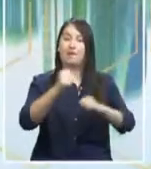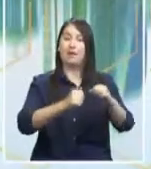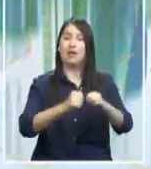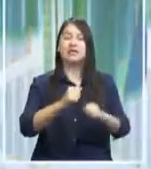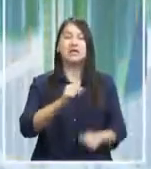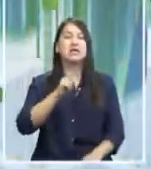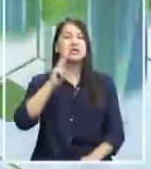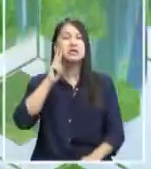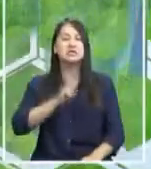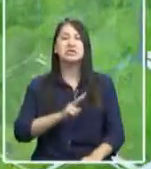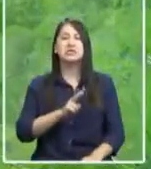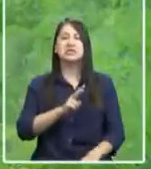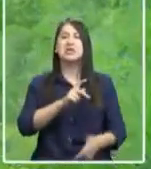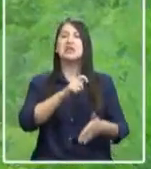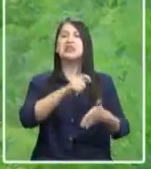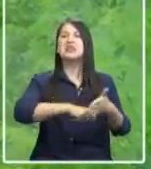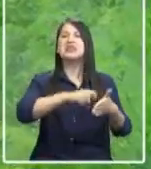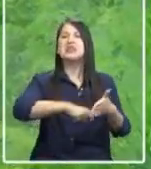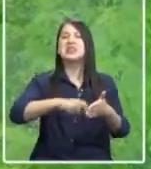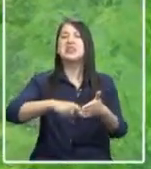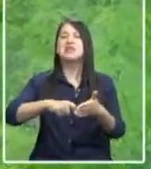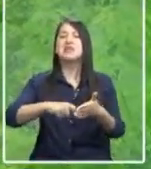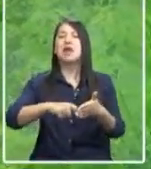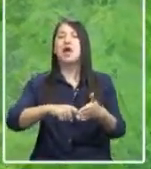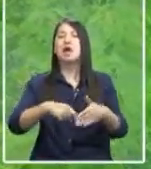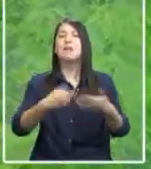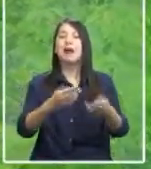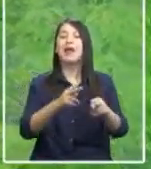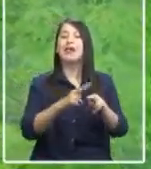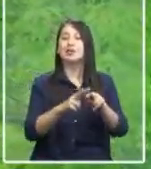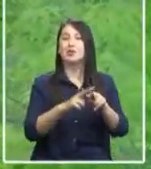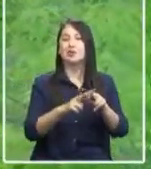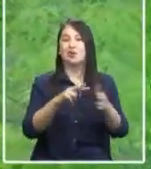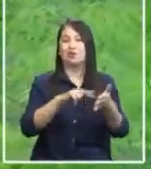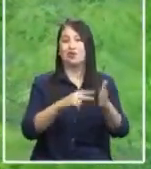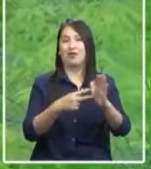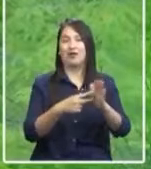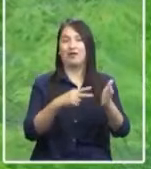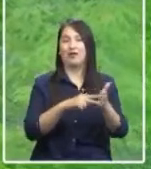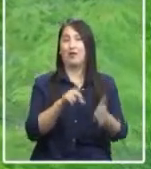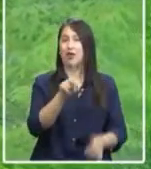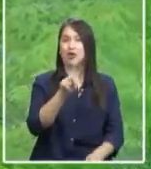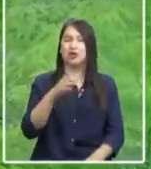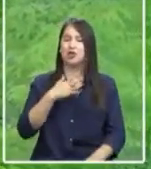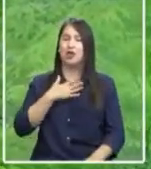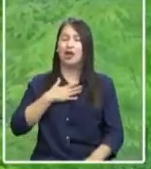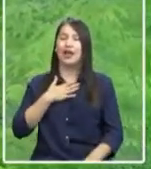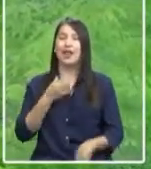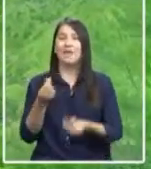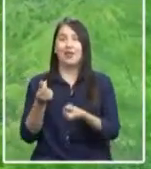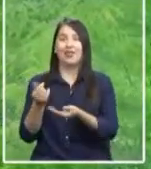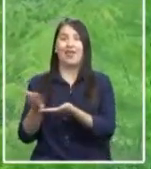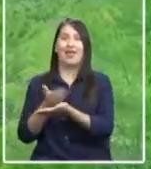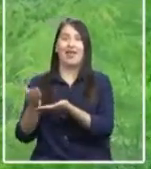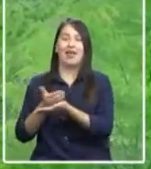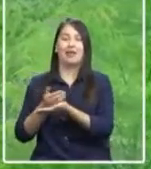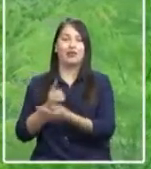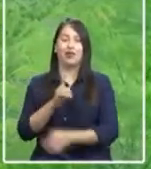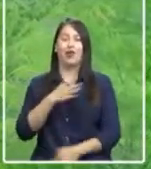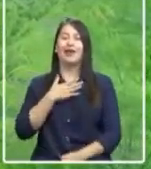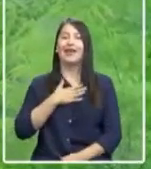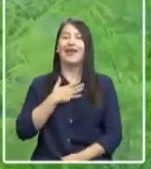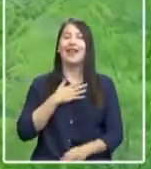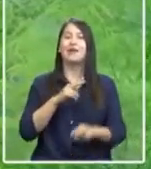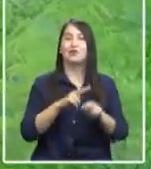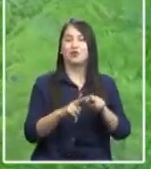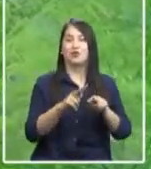word, non-dividend. We don't want to make money. We want to solve problems and create that world, a